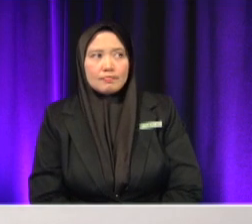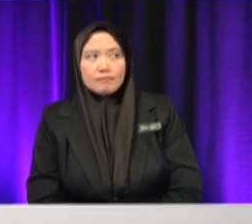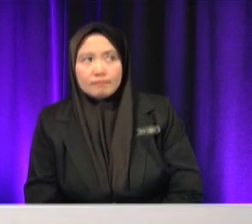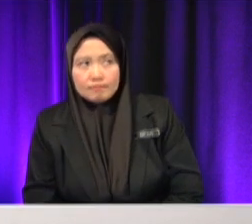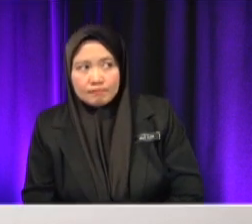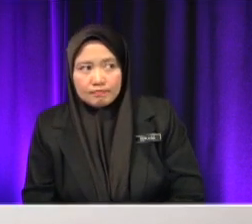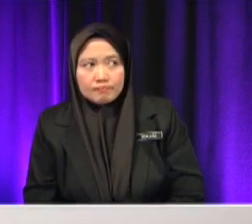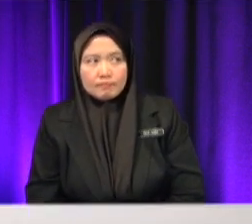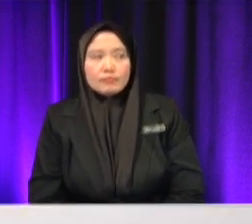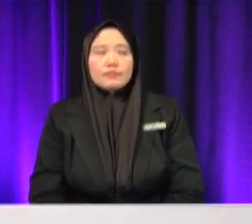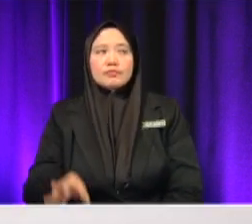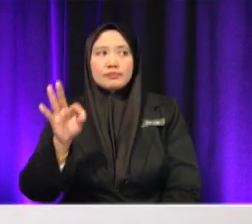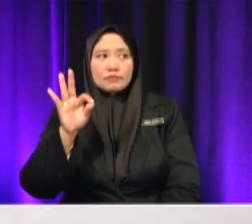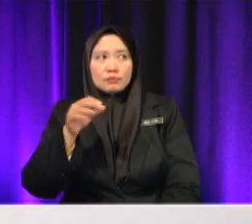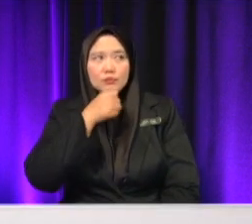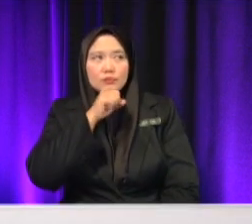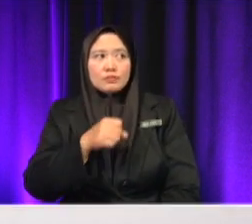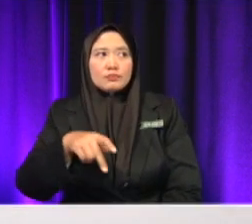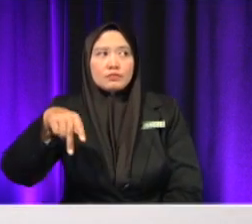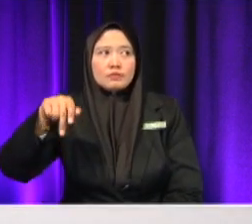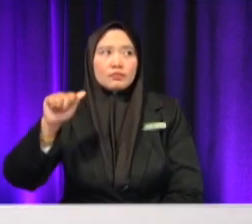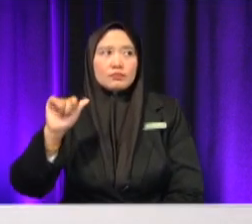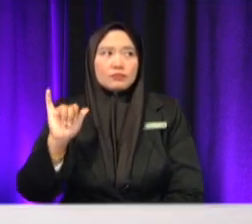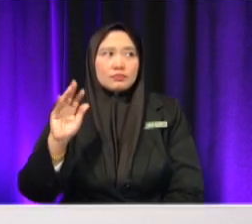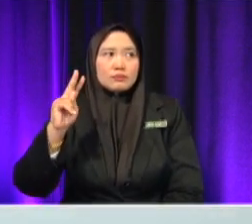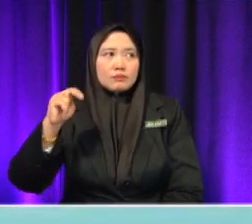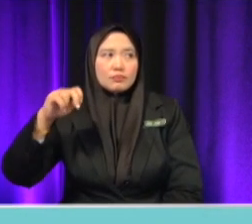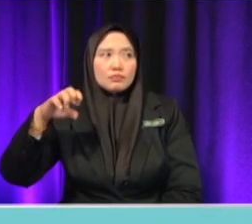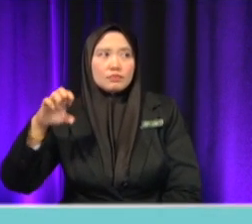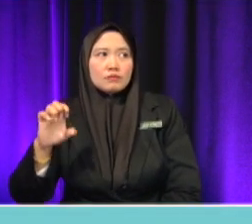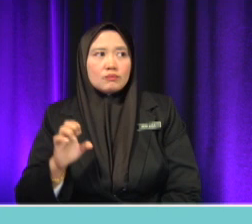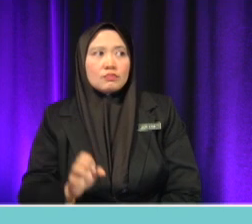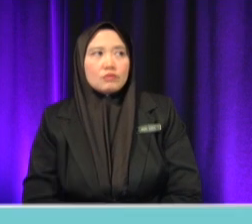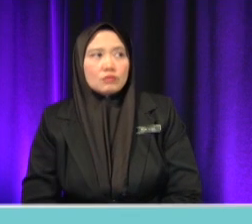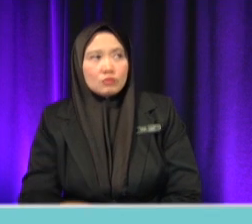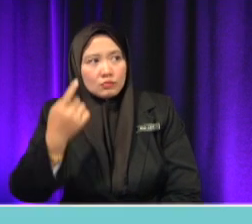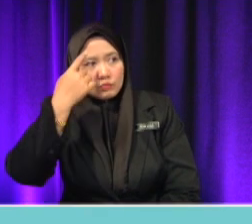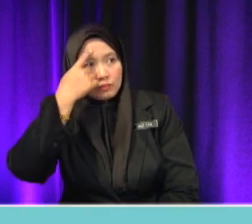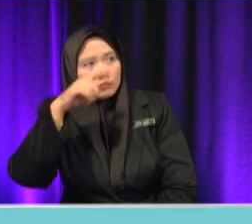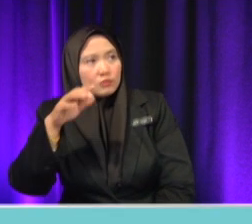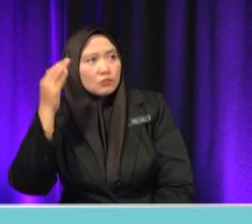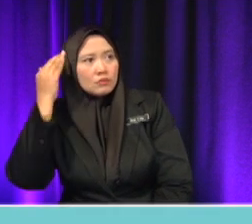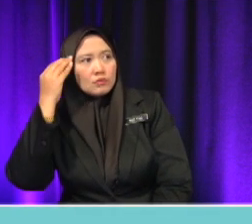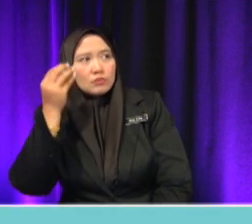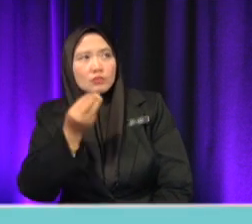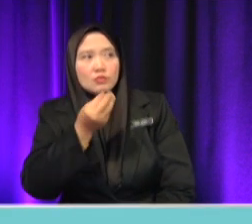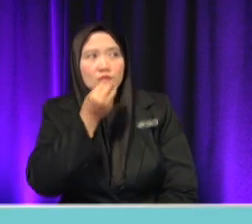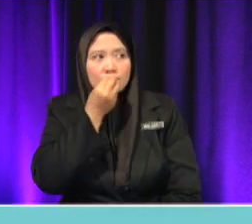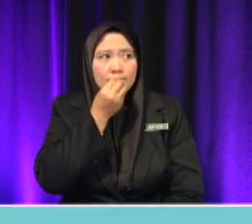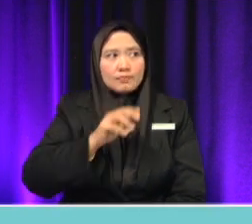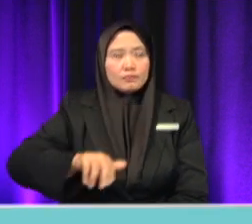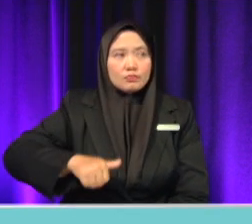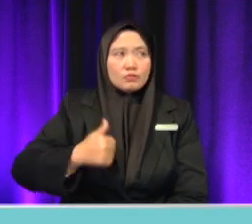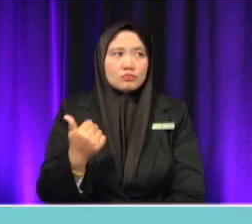9-year-old Martha Payne from the UK had a blog about her own school dinners and whether they were healthy or not. Some people pointed out